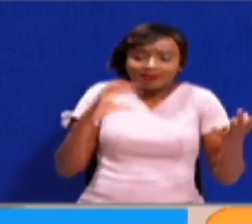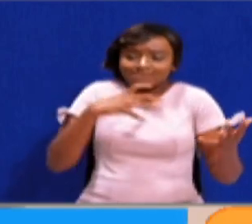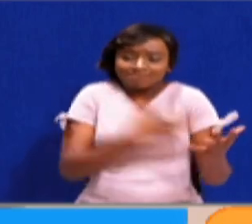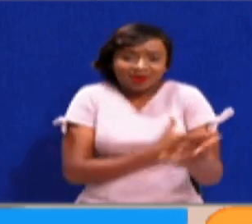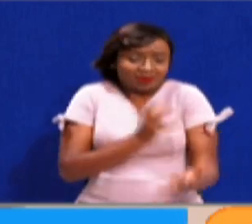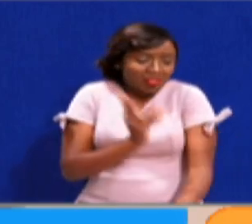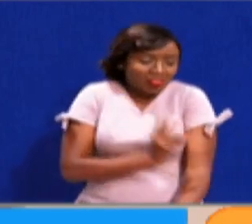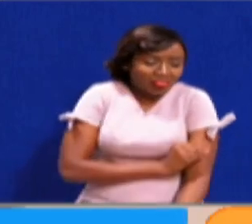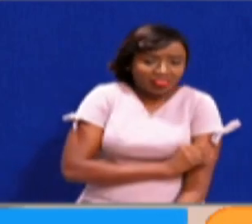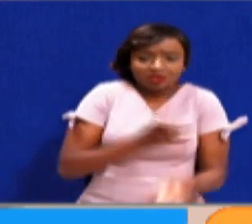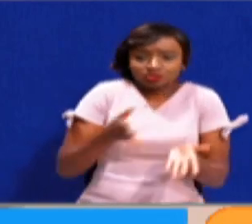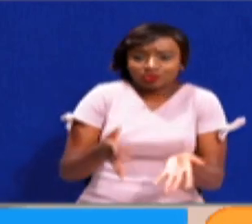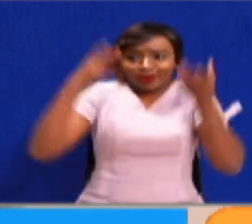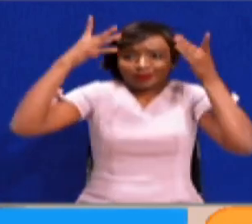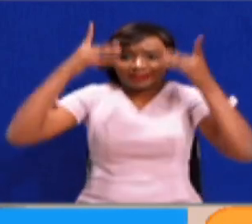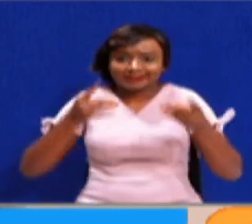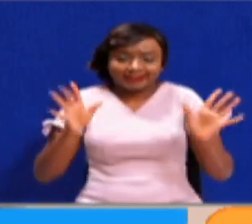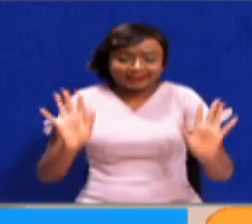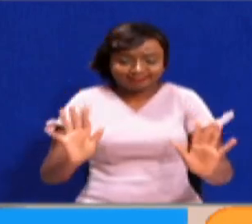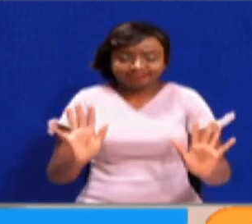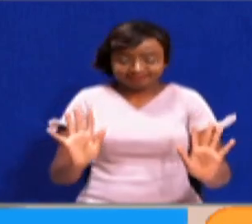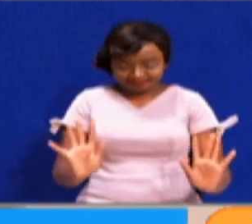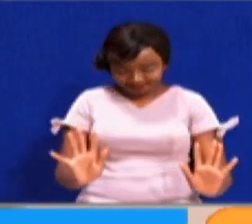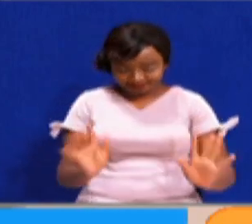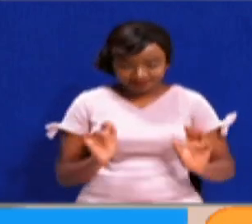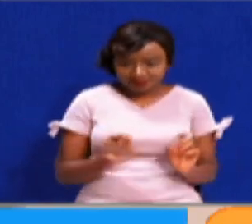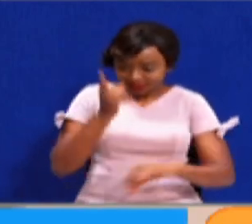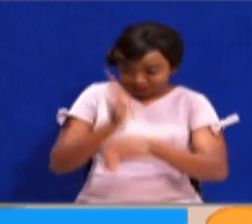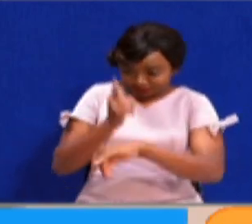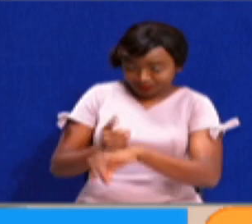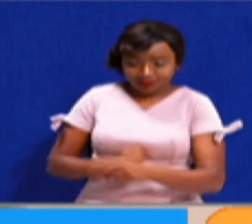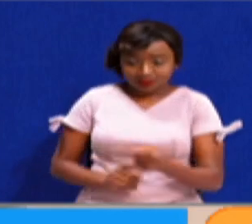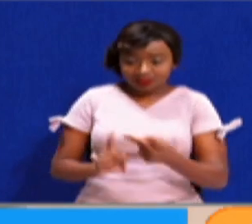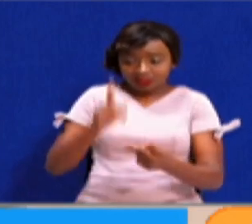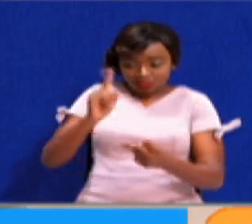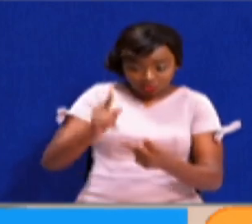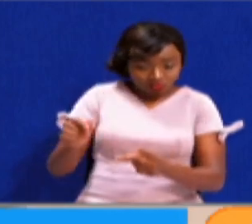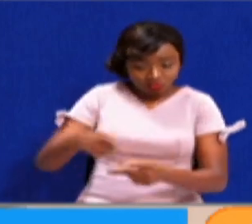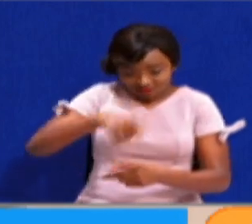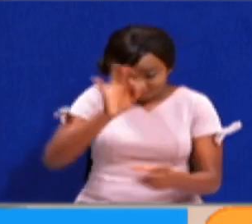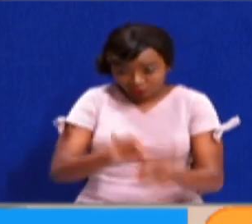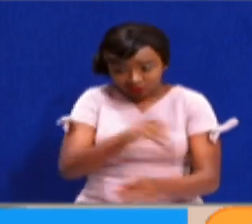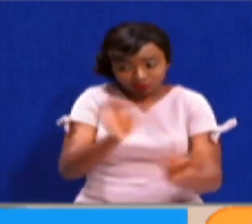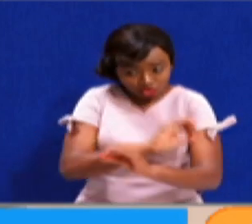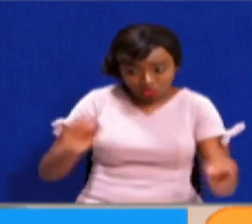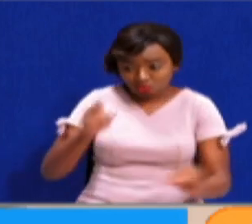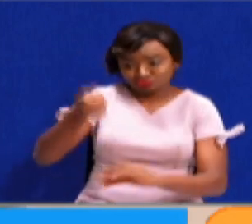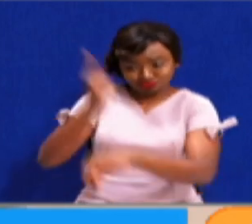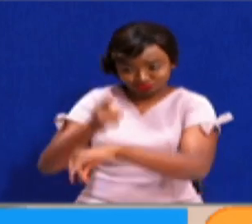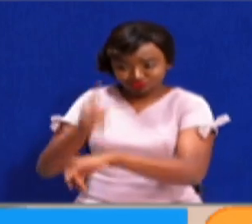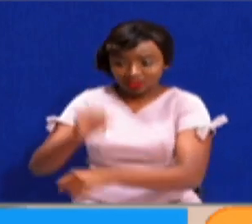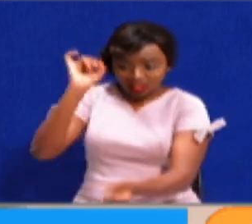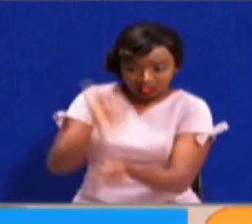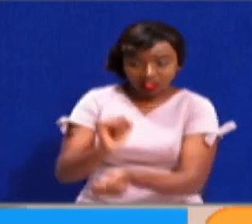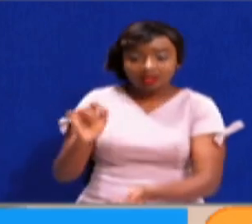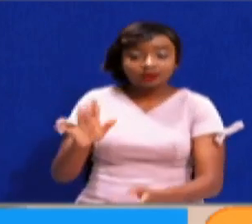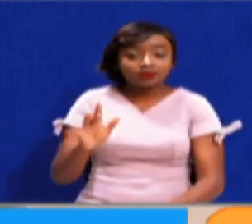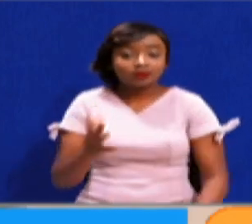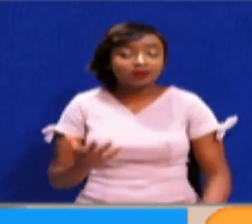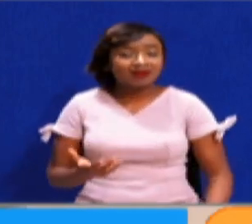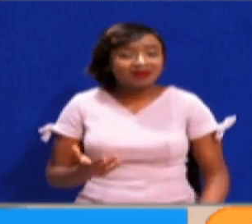you know, if you vote this way, you'll have to come and explain to the party if you don't vote like this. I mean, what happened to things like lobbying? What happened to